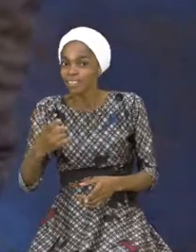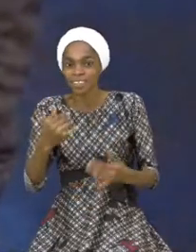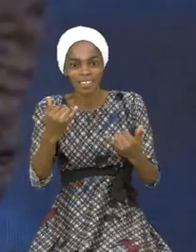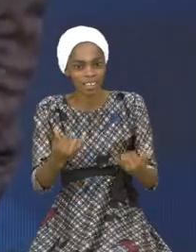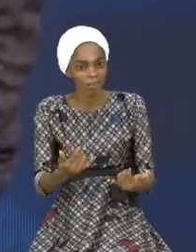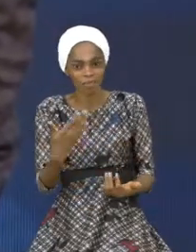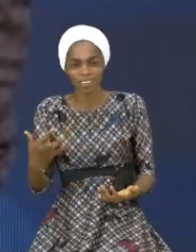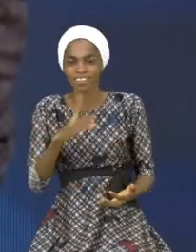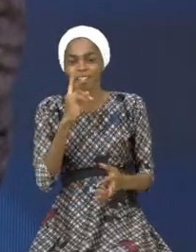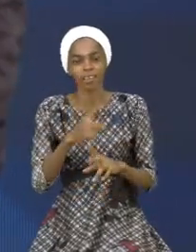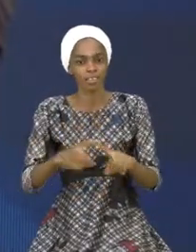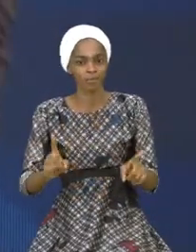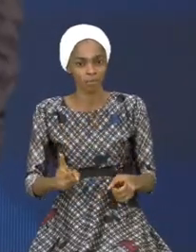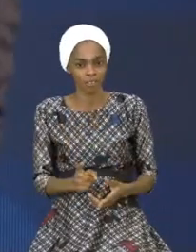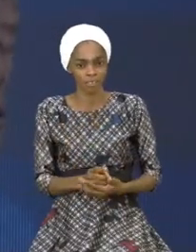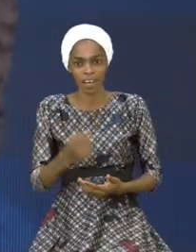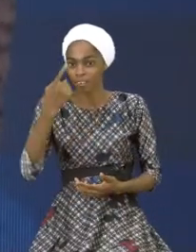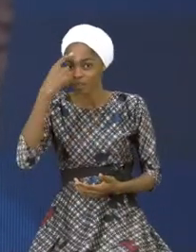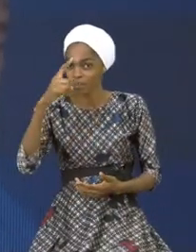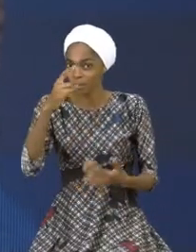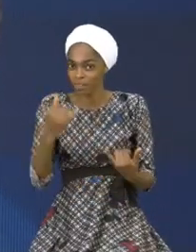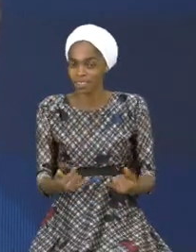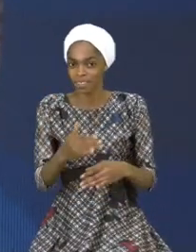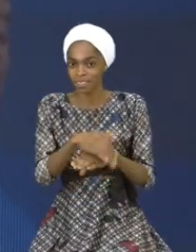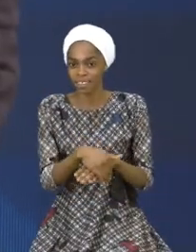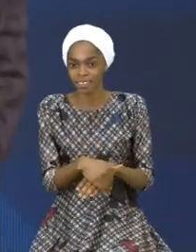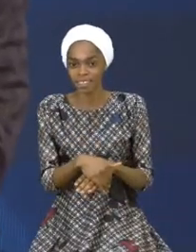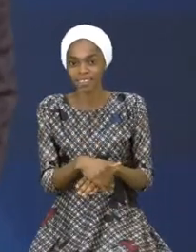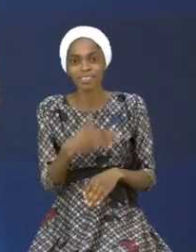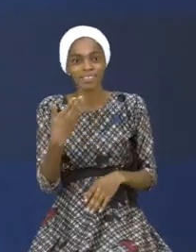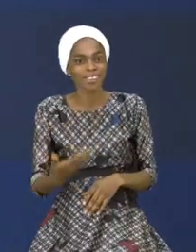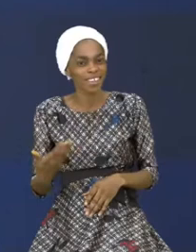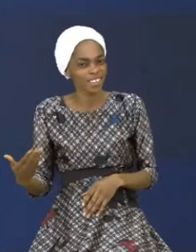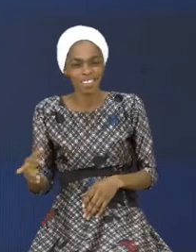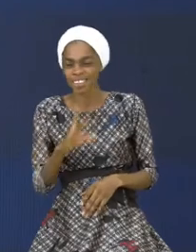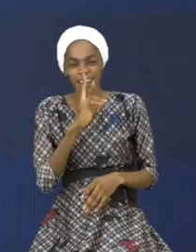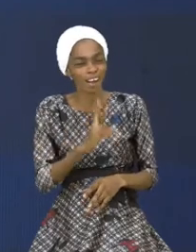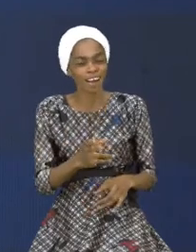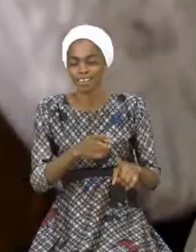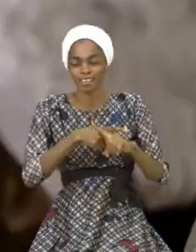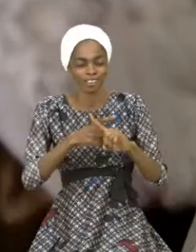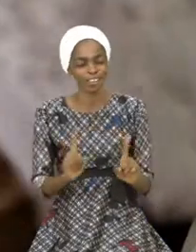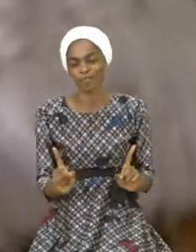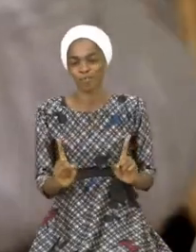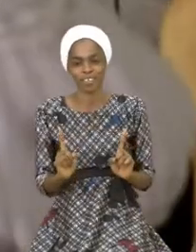things are different. And for you tonight, things are